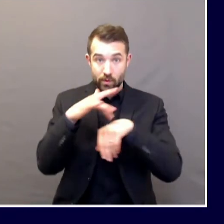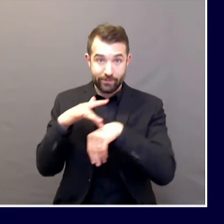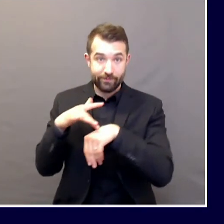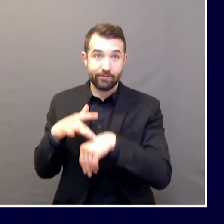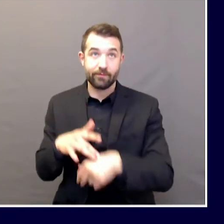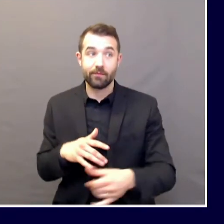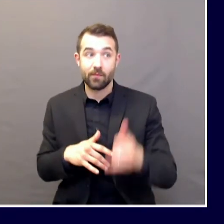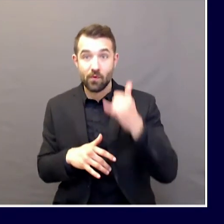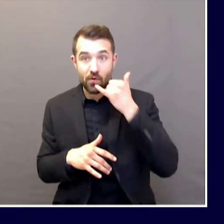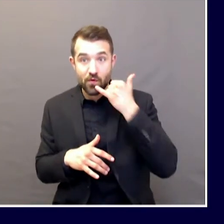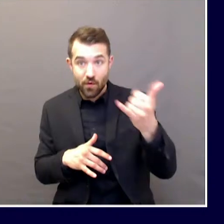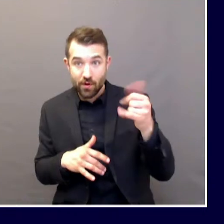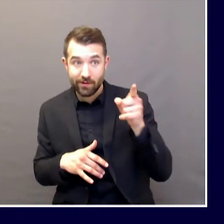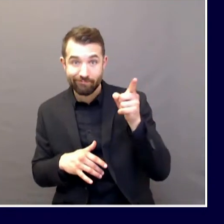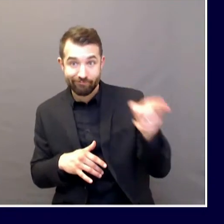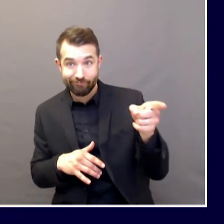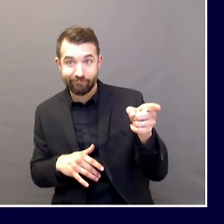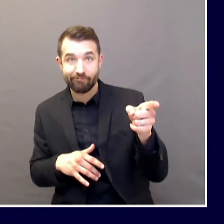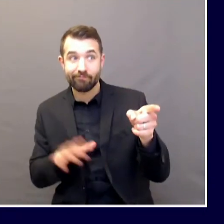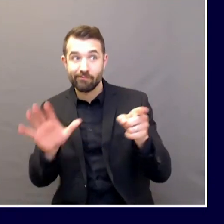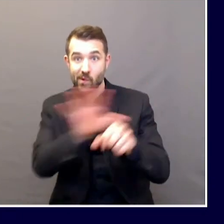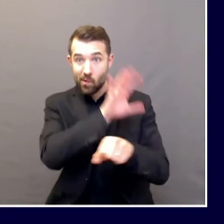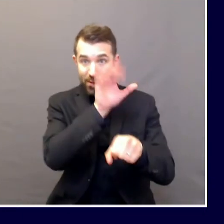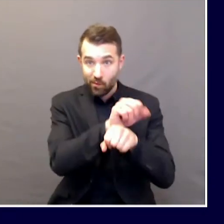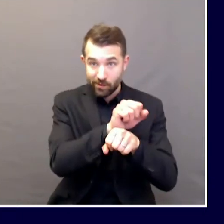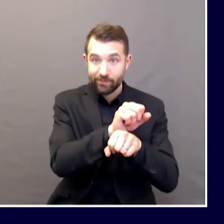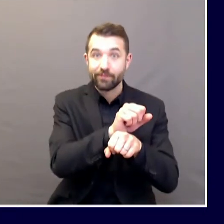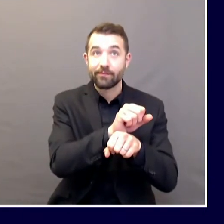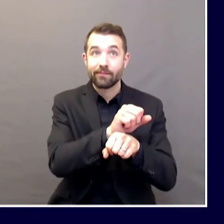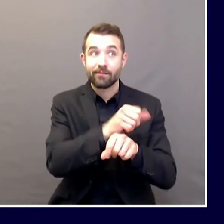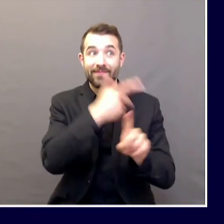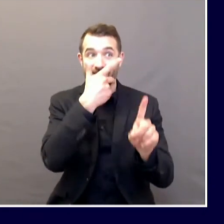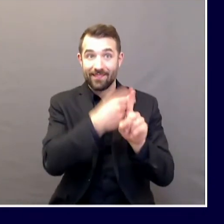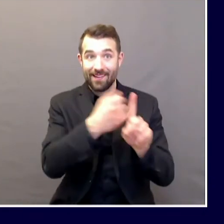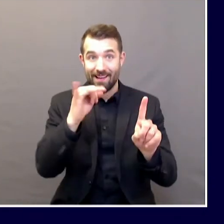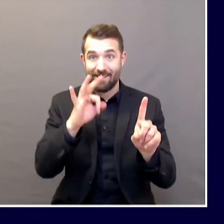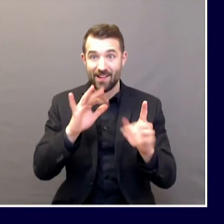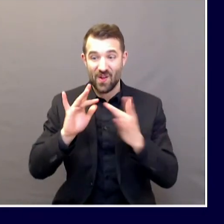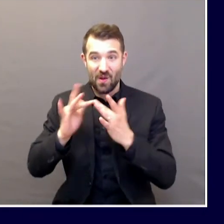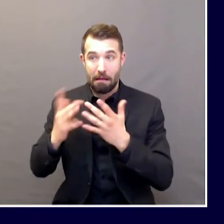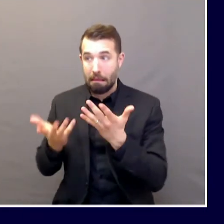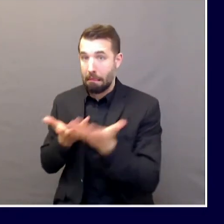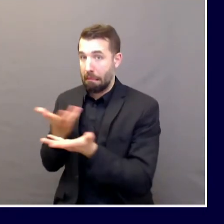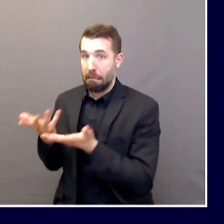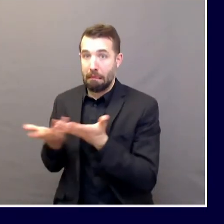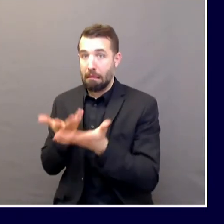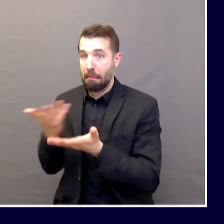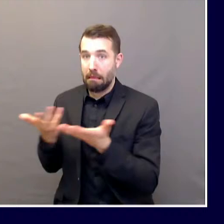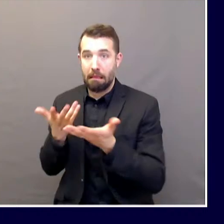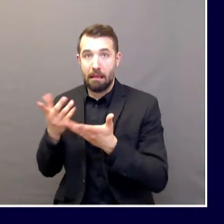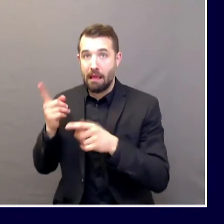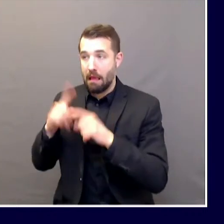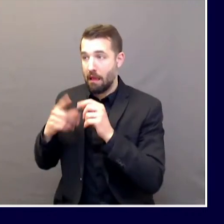that you can call if scheduling online is not something that's available to you. And that number is